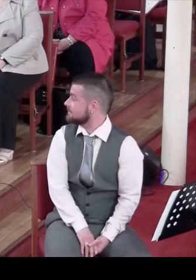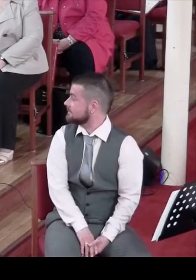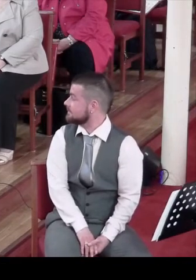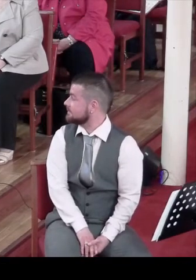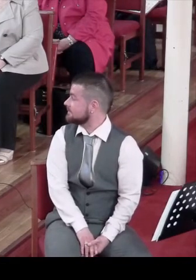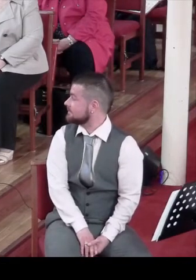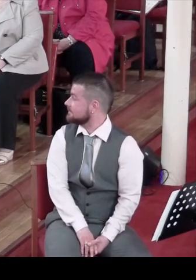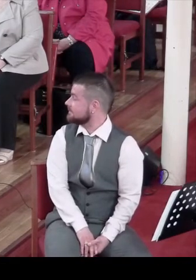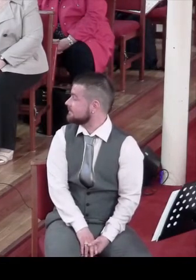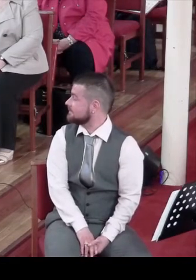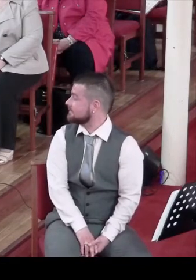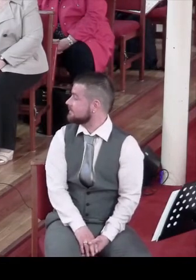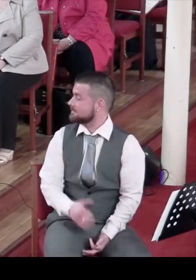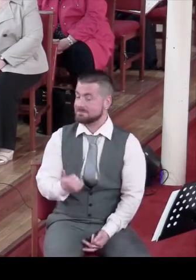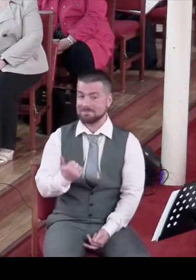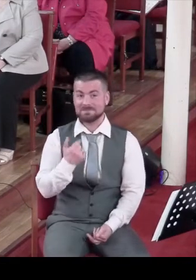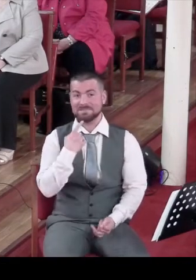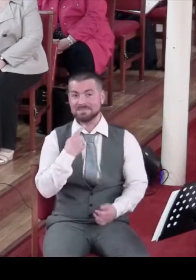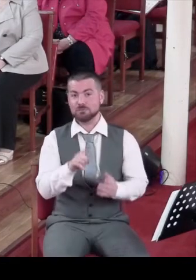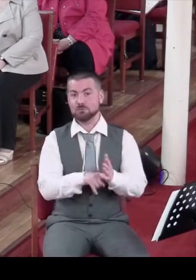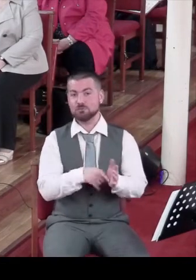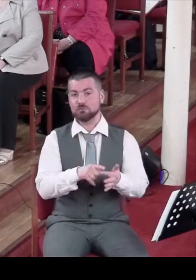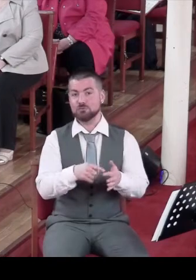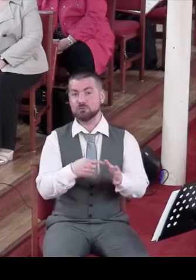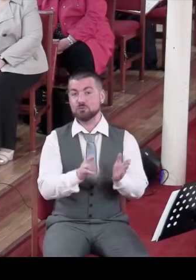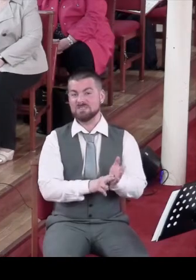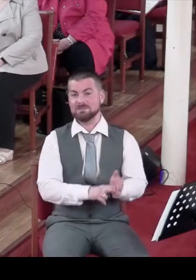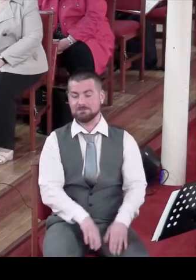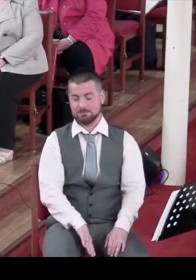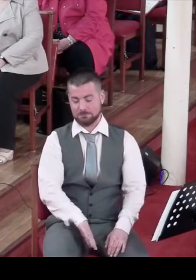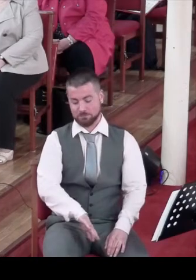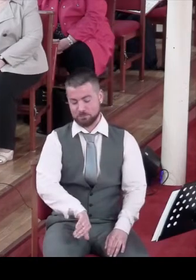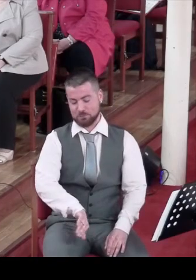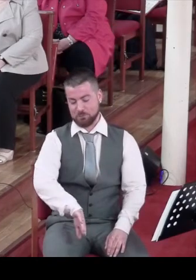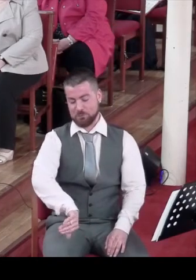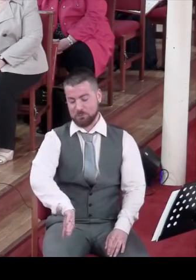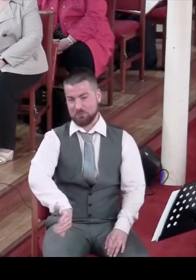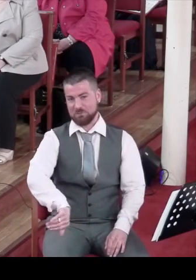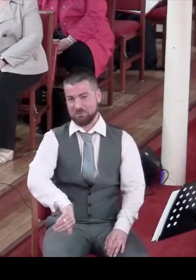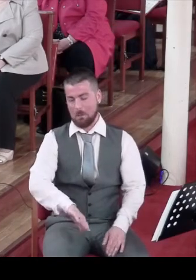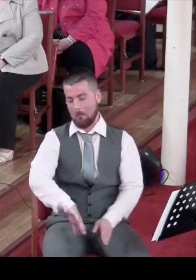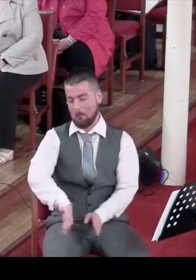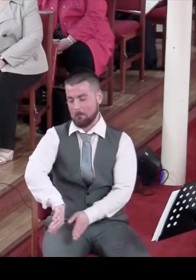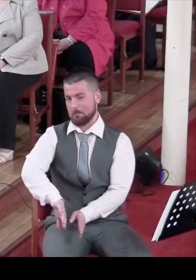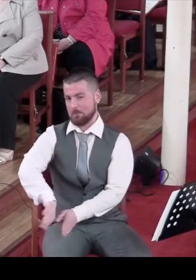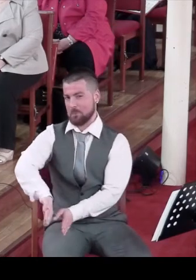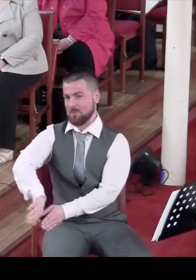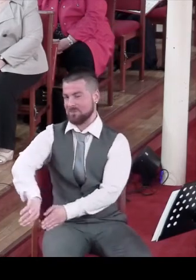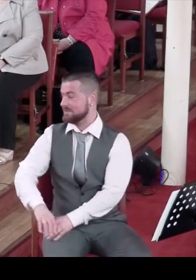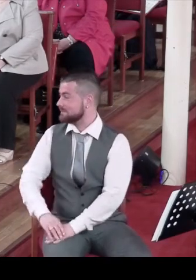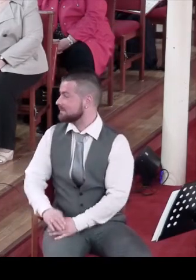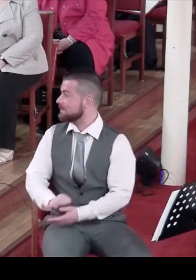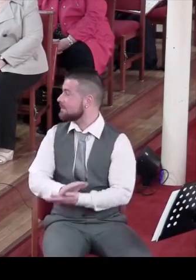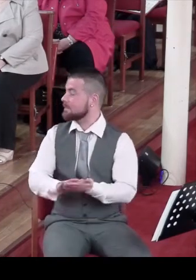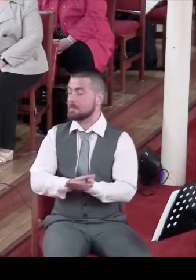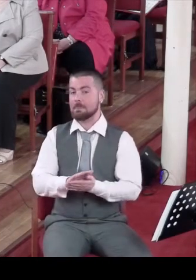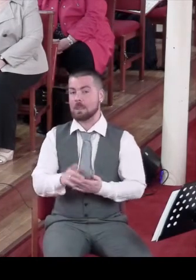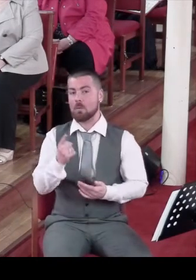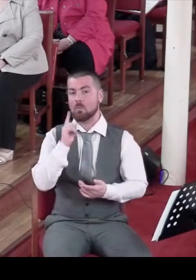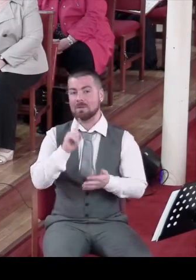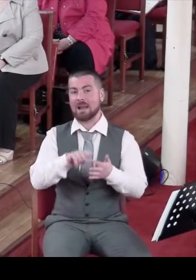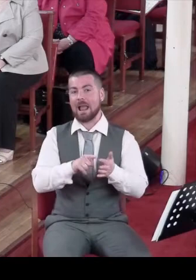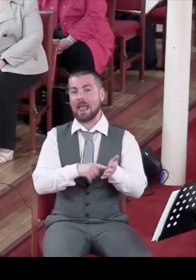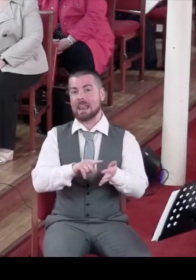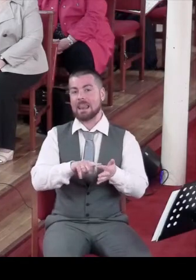how would you like to shift across a wee bit in front of that lectern so they can see you all? If you go across there, then Eleanor will get in between you. There you